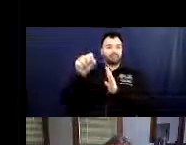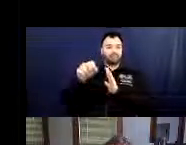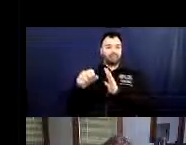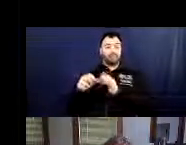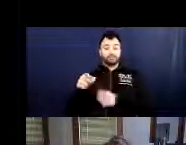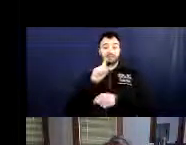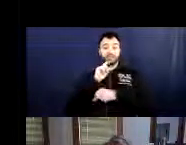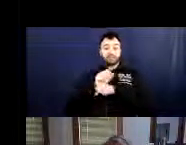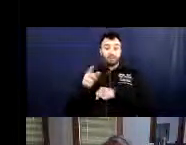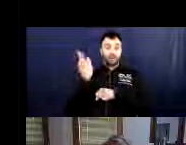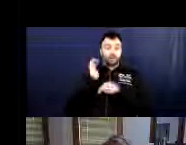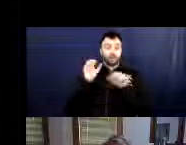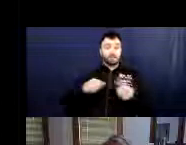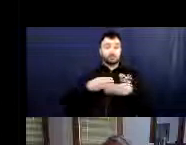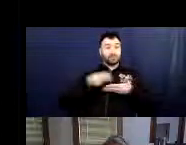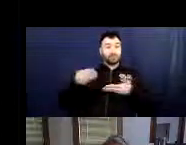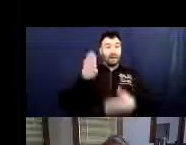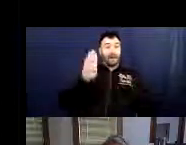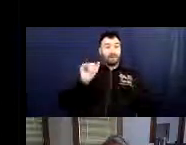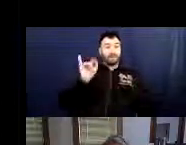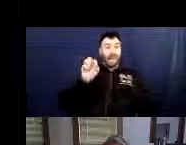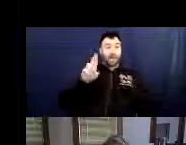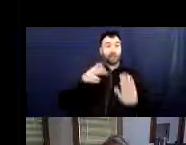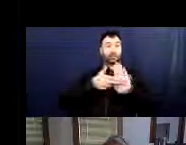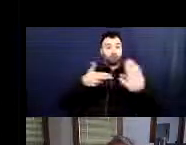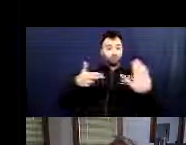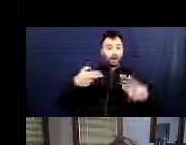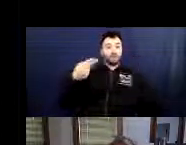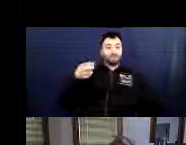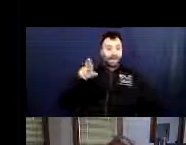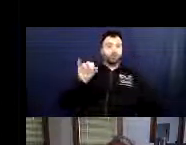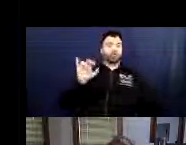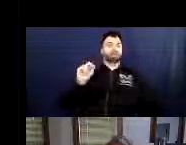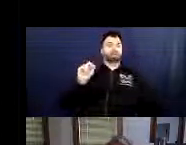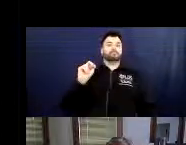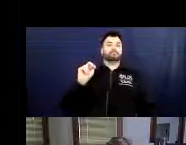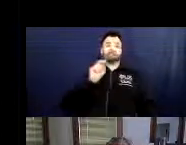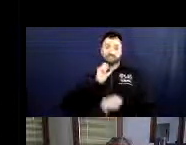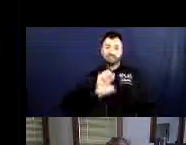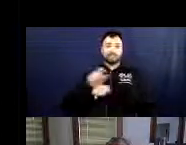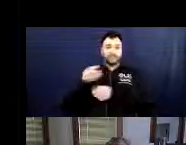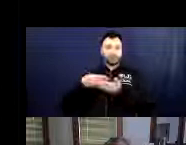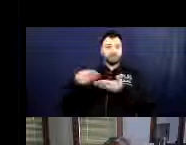purchased. Here is a pharmacist in New York City that was selling it.